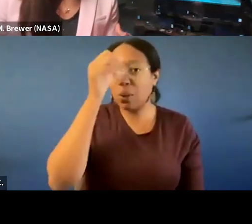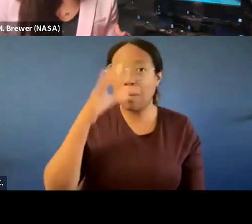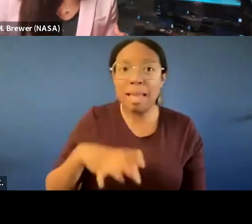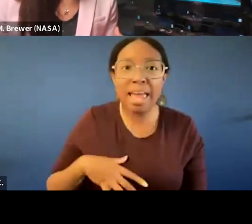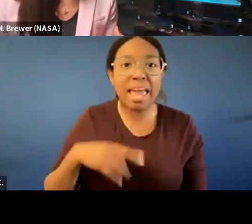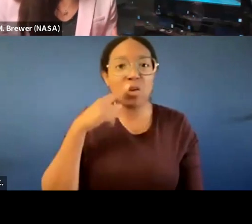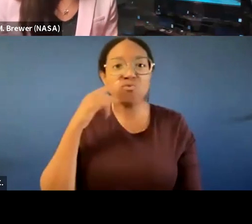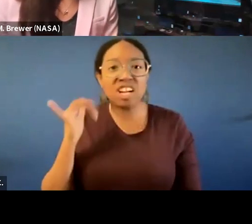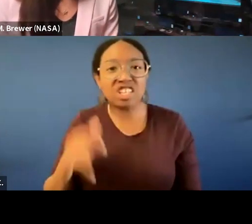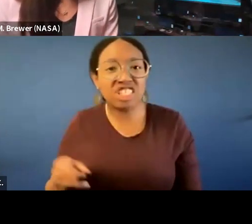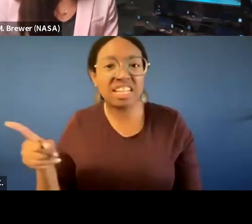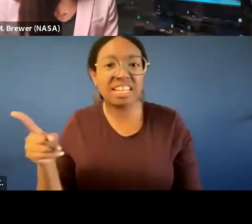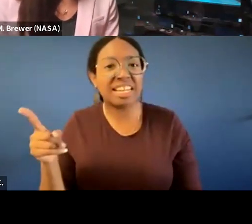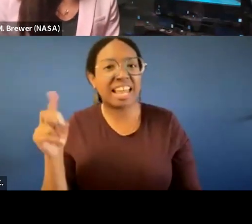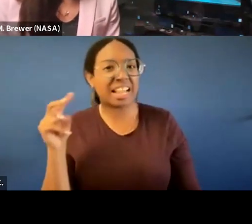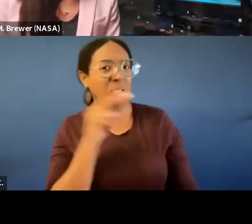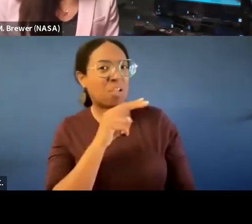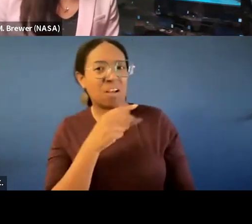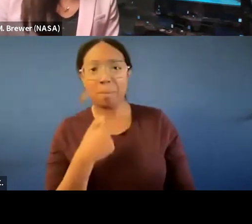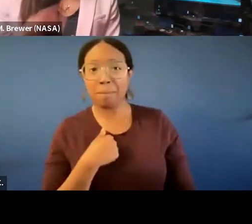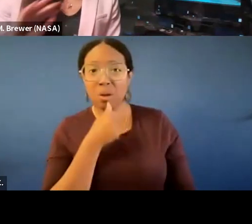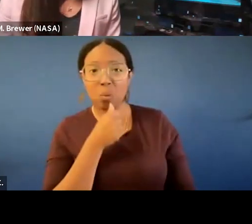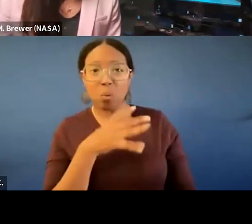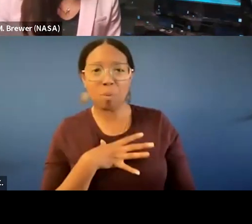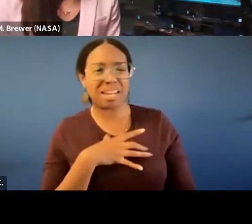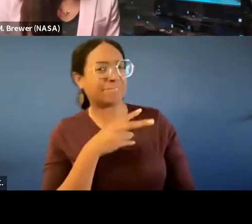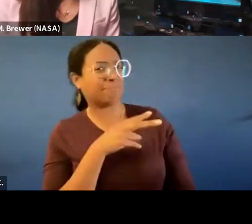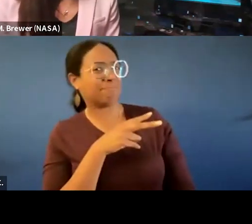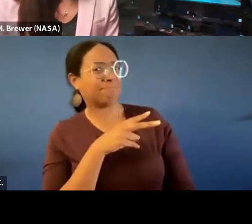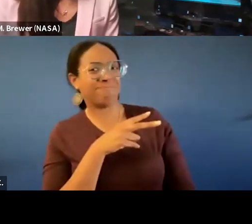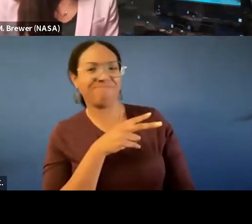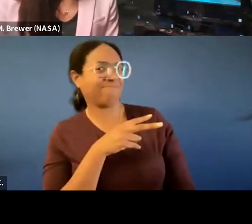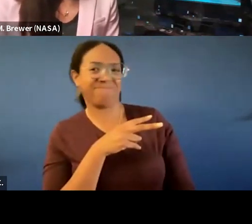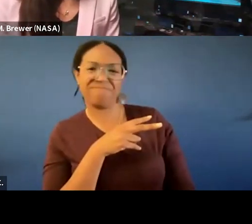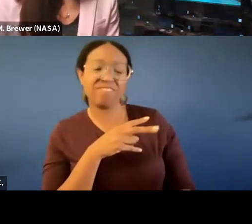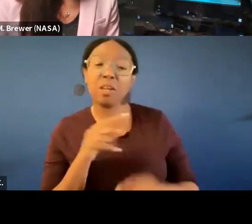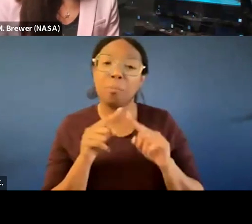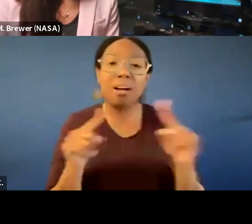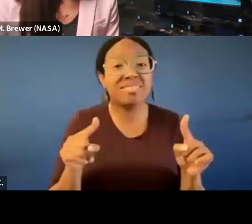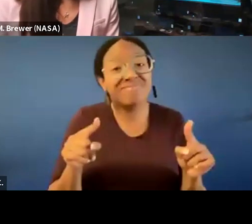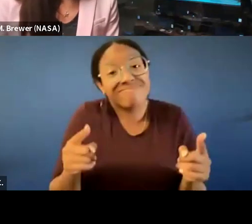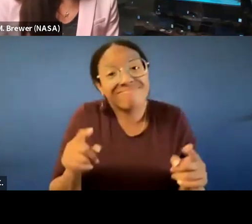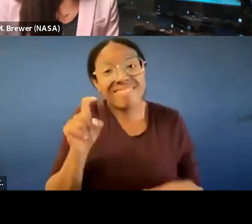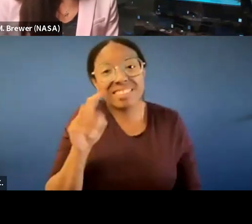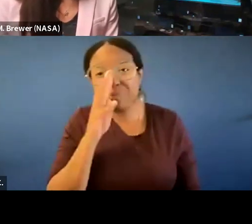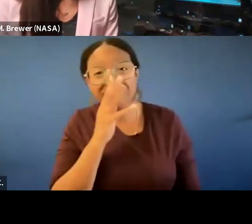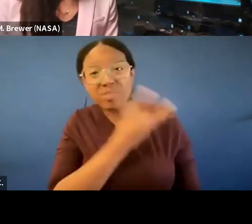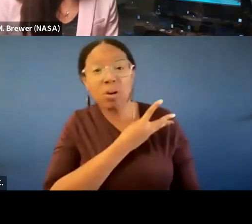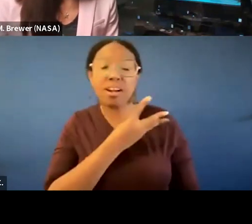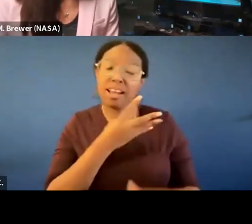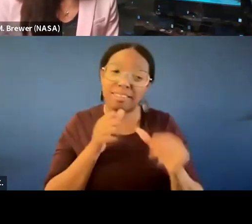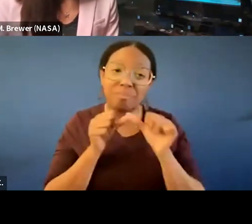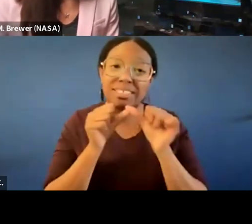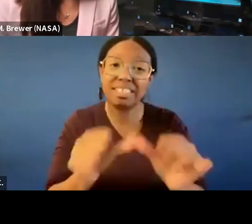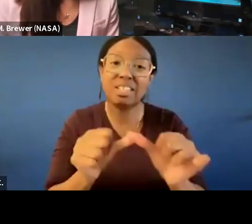that's a little different than what people are expecting, that you have to look past and go for your dreams anyway.